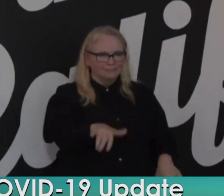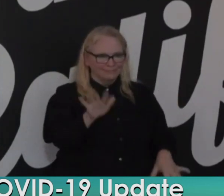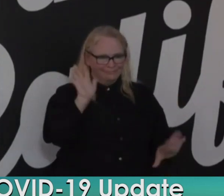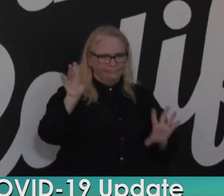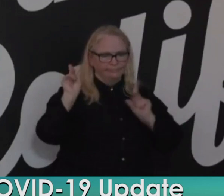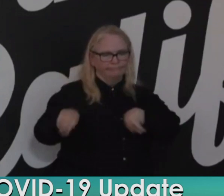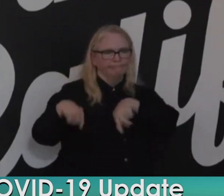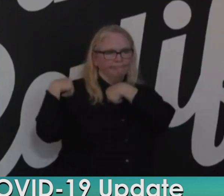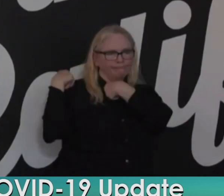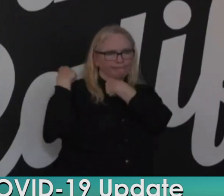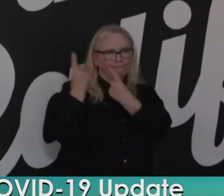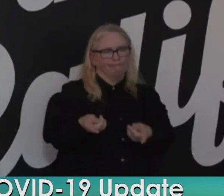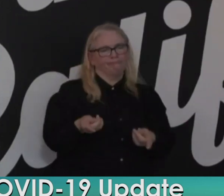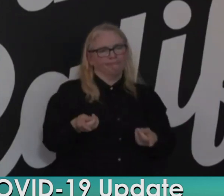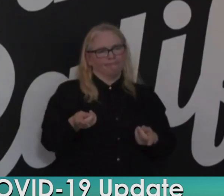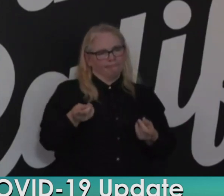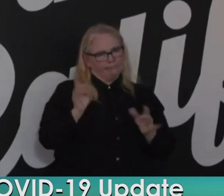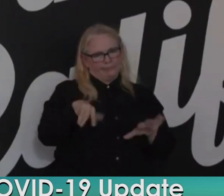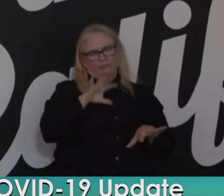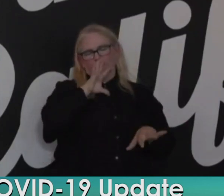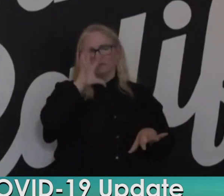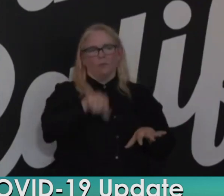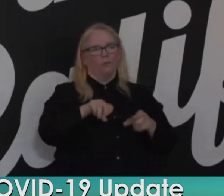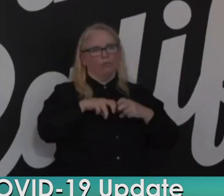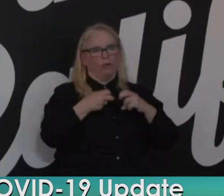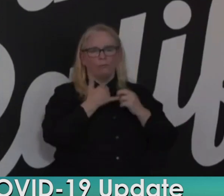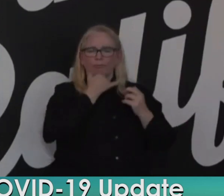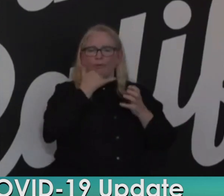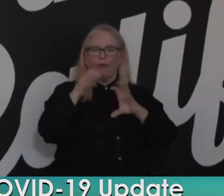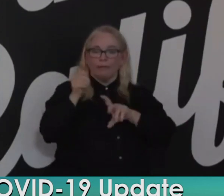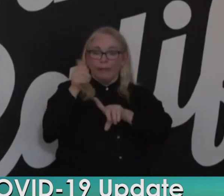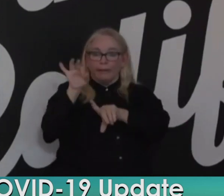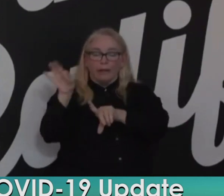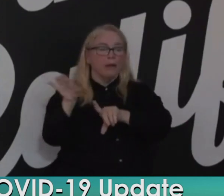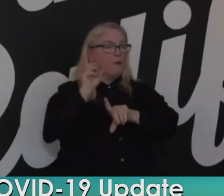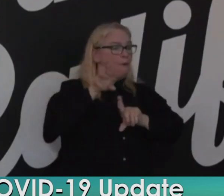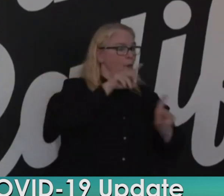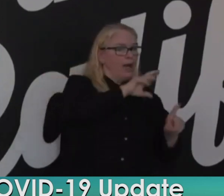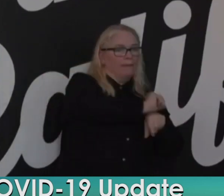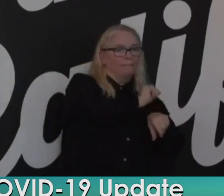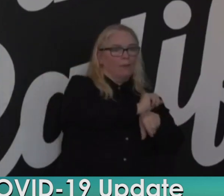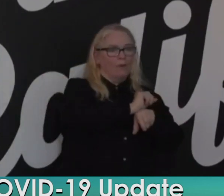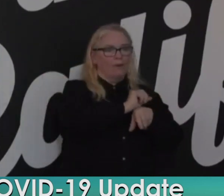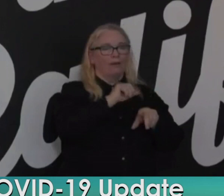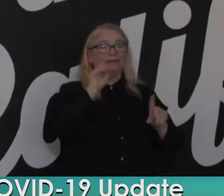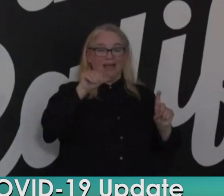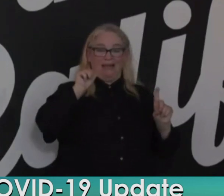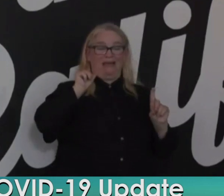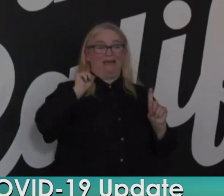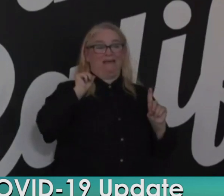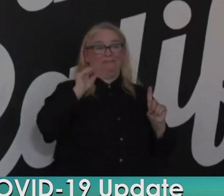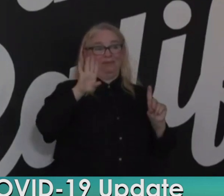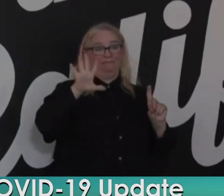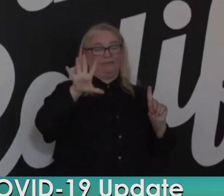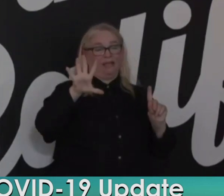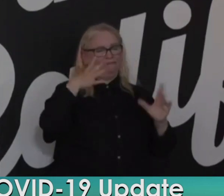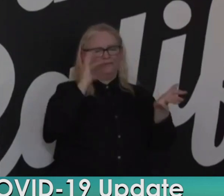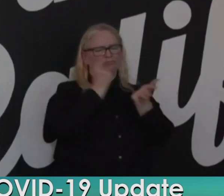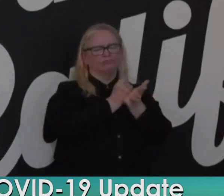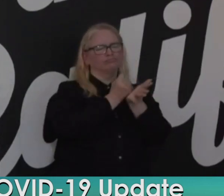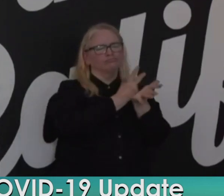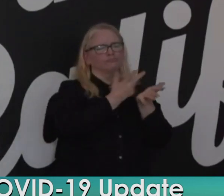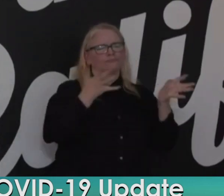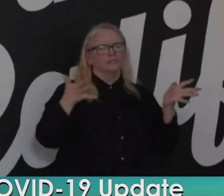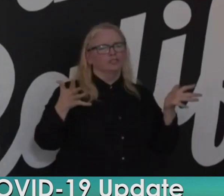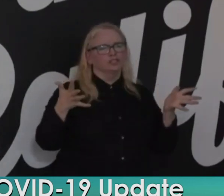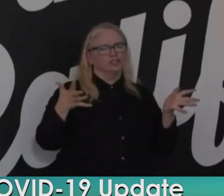months. It certainly well predates the coronavirus. AB 5 was adjudicated and was compromised with a